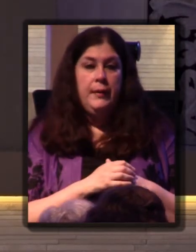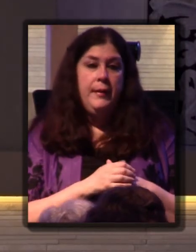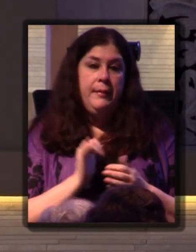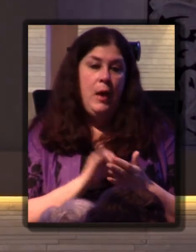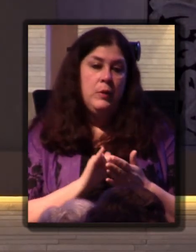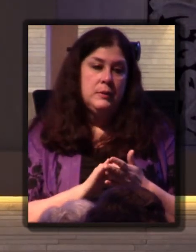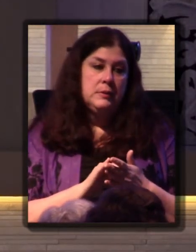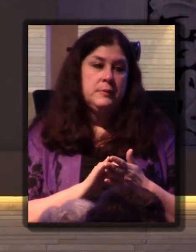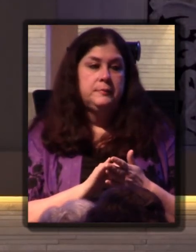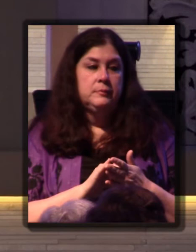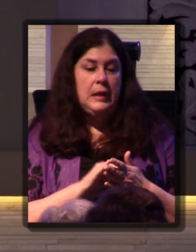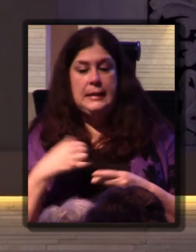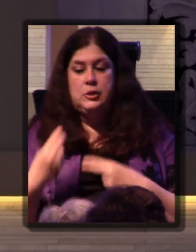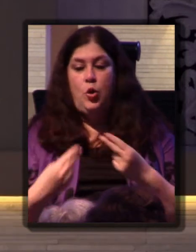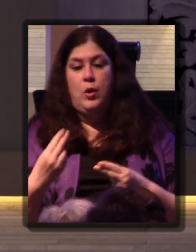And so